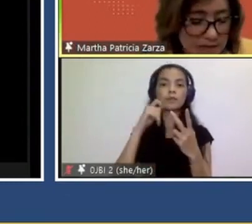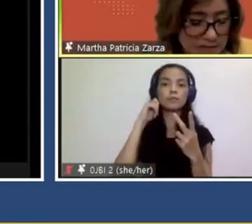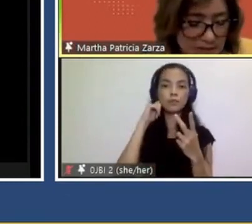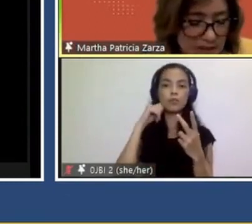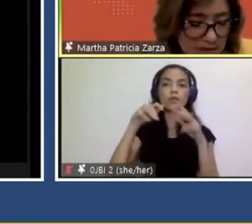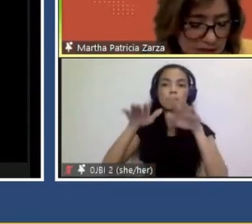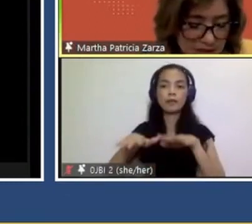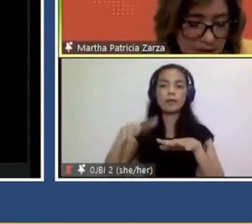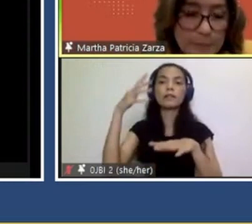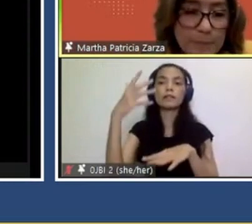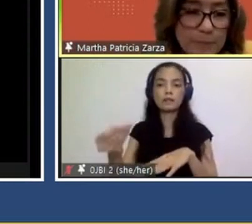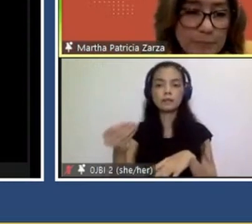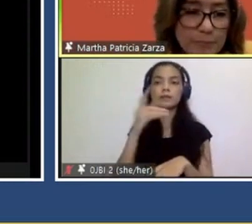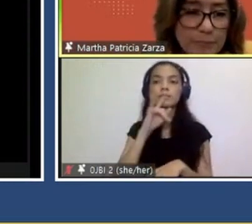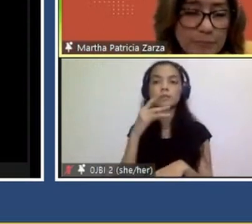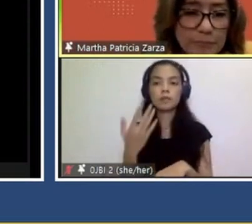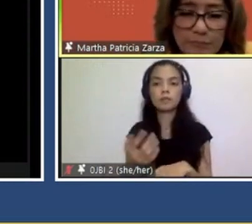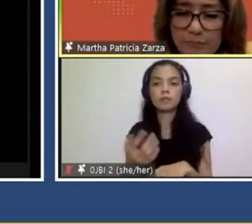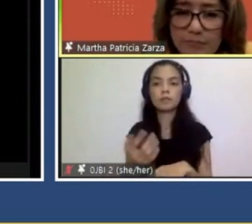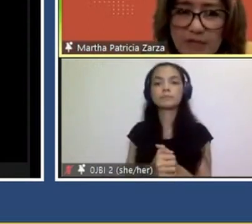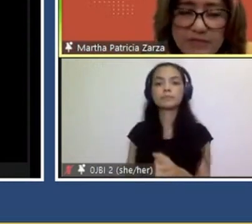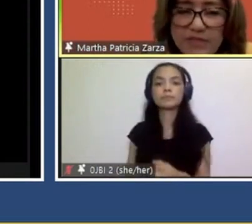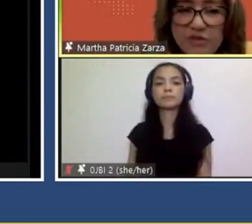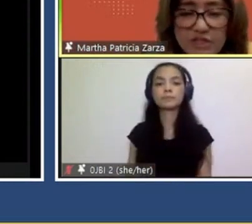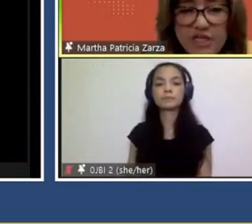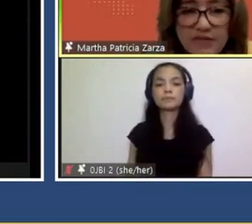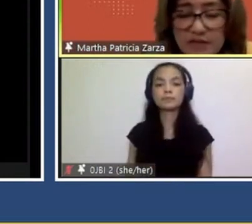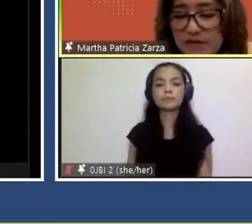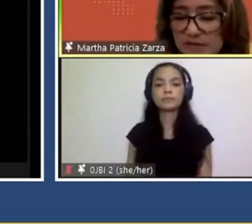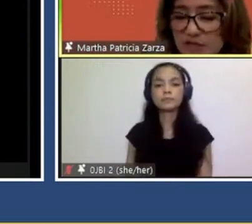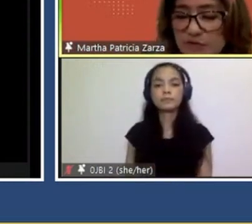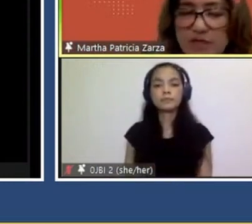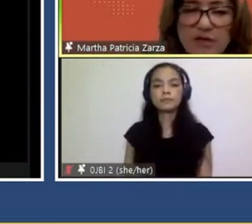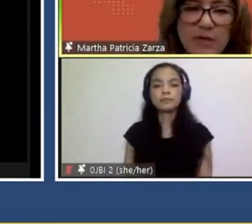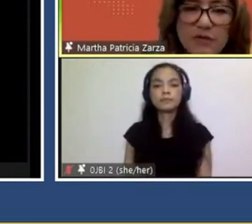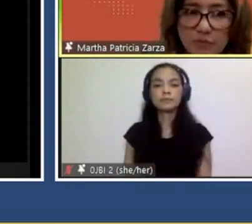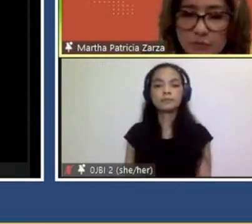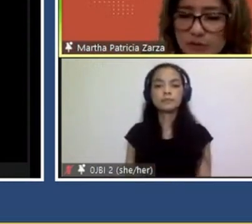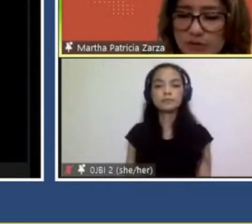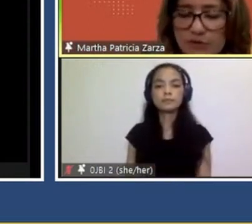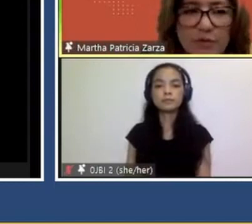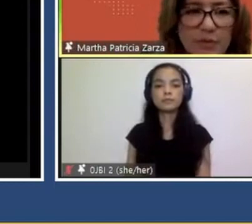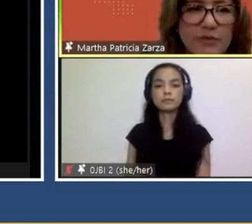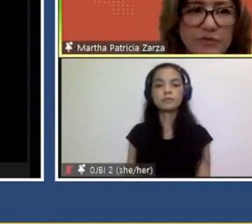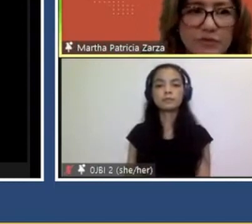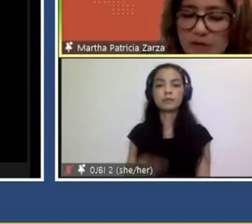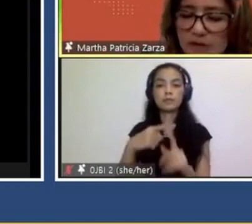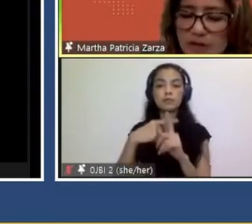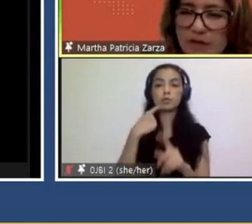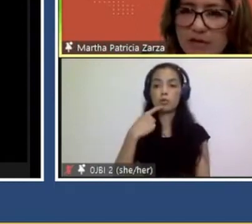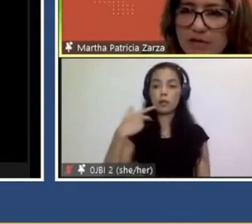rural areas. And all the gender issues that come out when we are talking